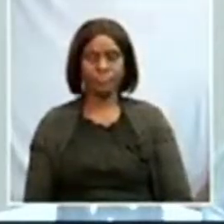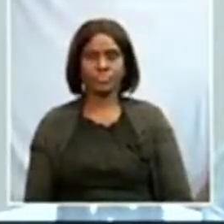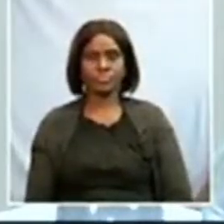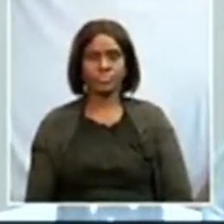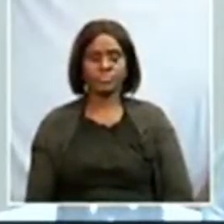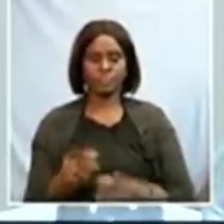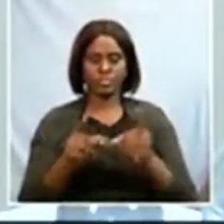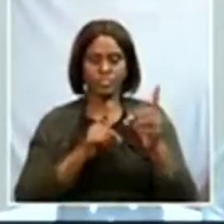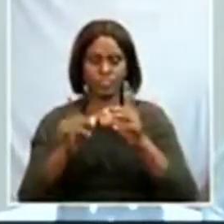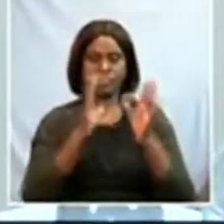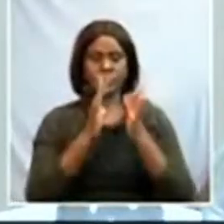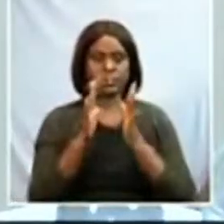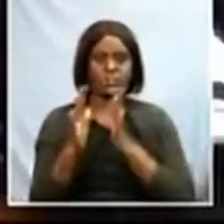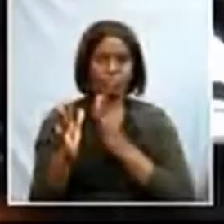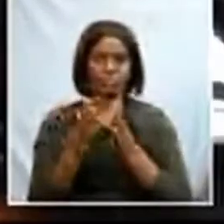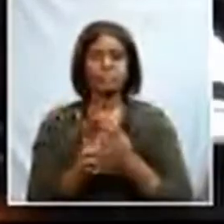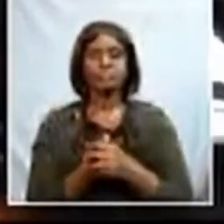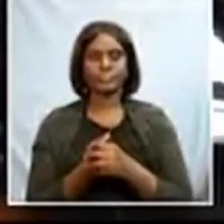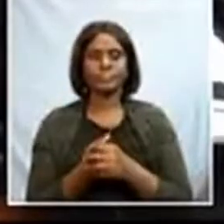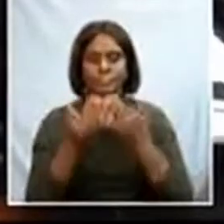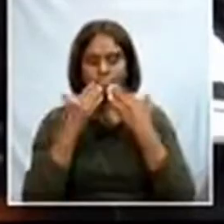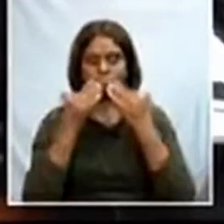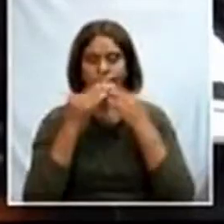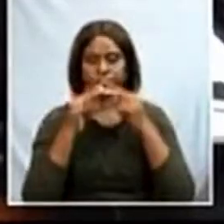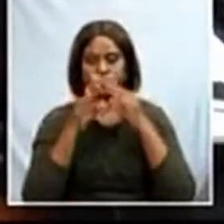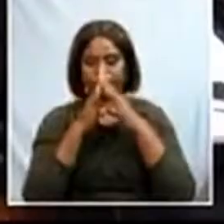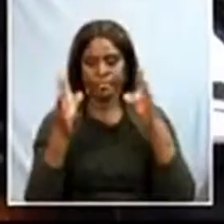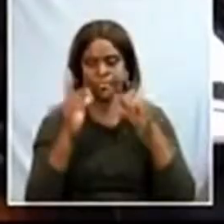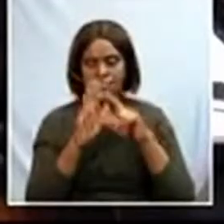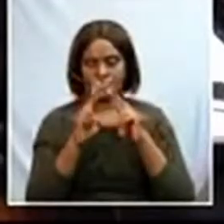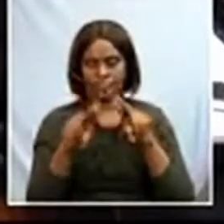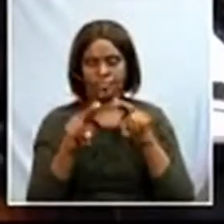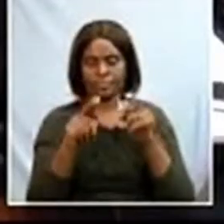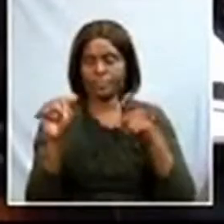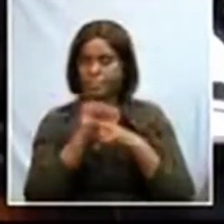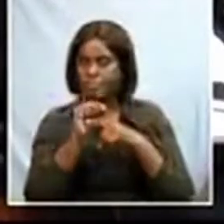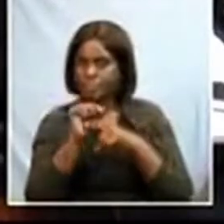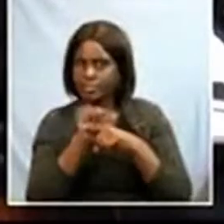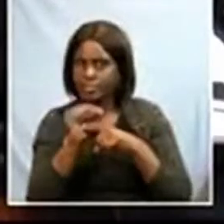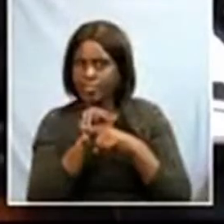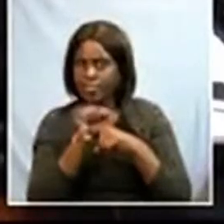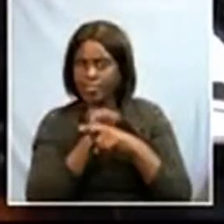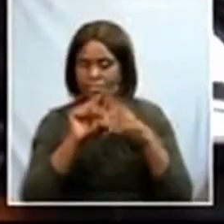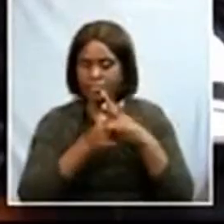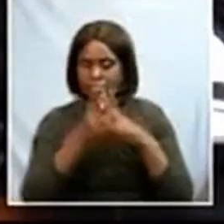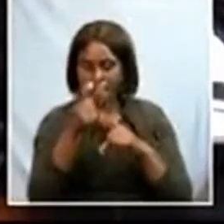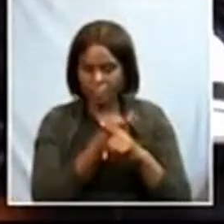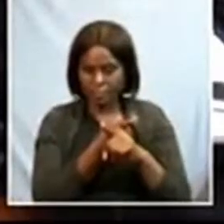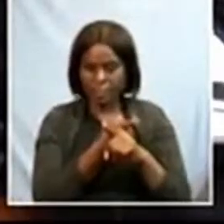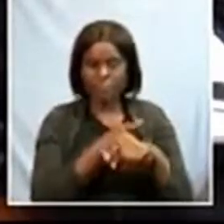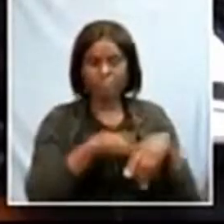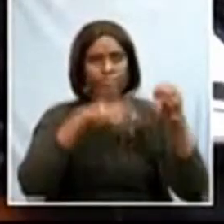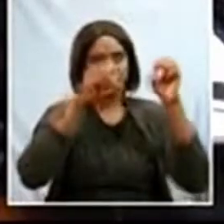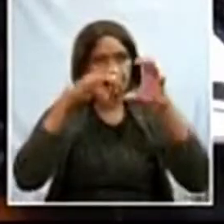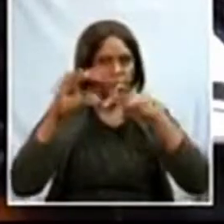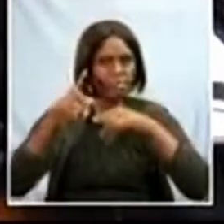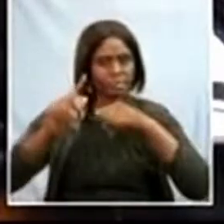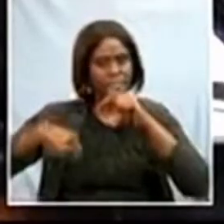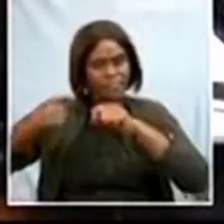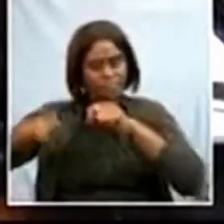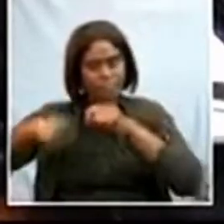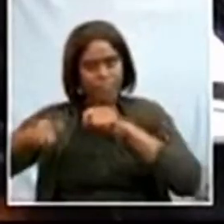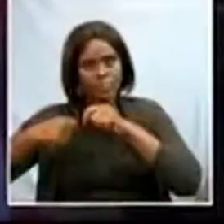Director planning? Director planning? Thank you very much, Chair. The courses spanned from electrical,